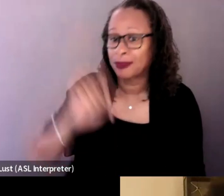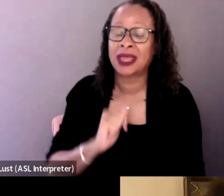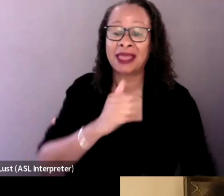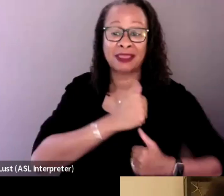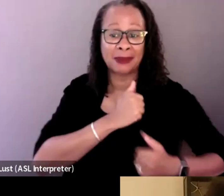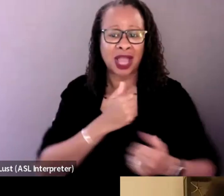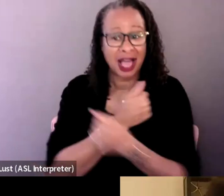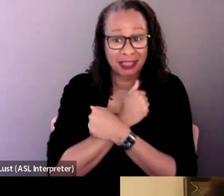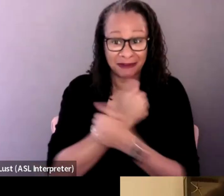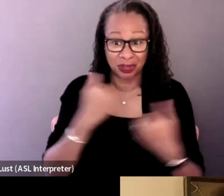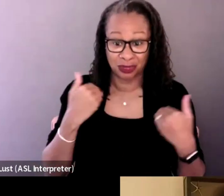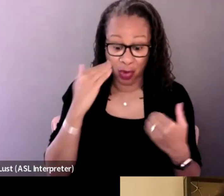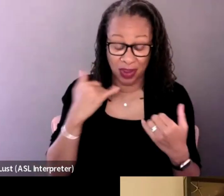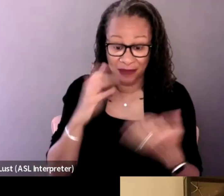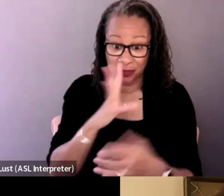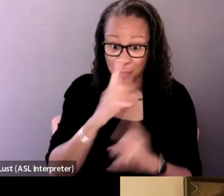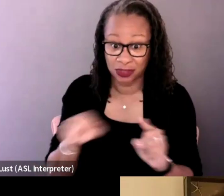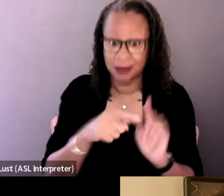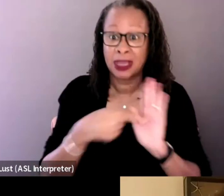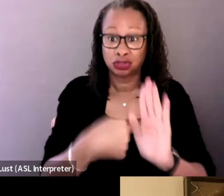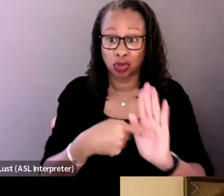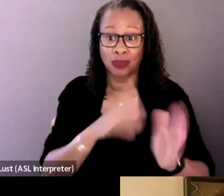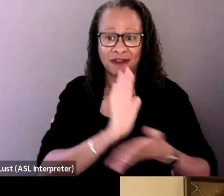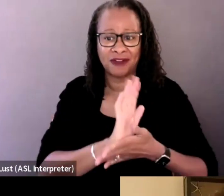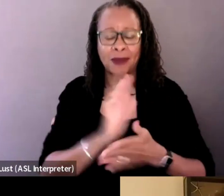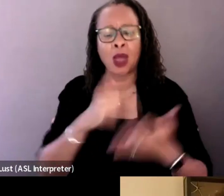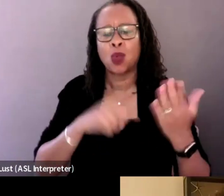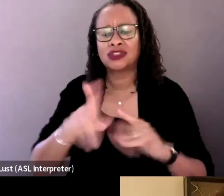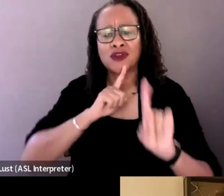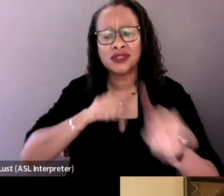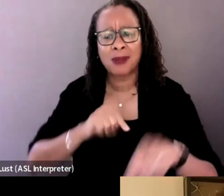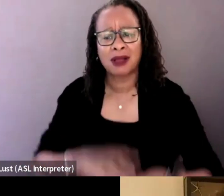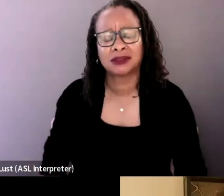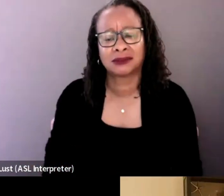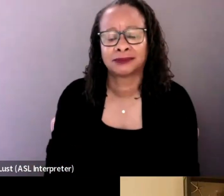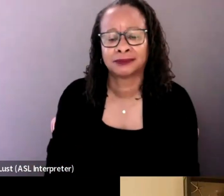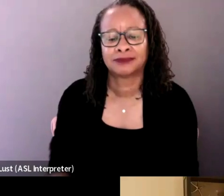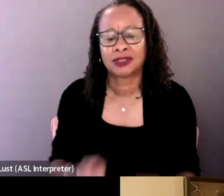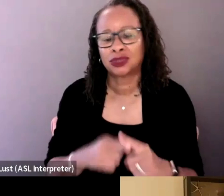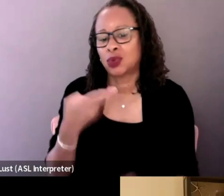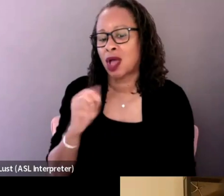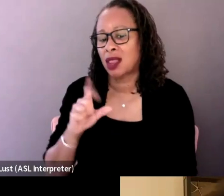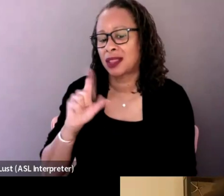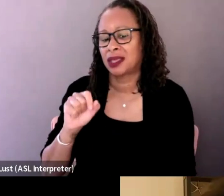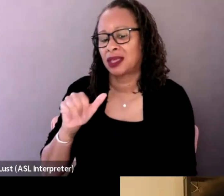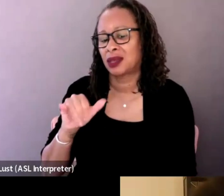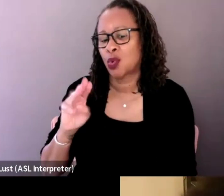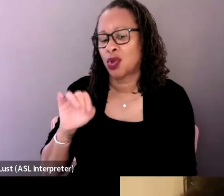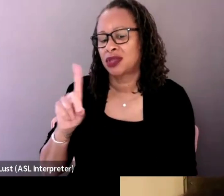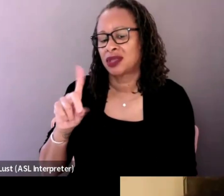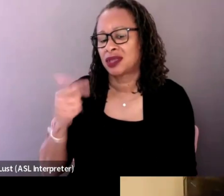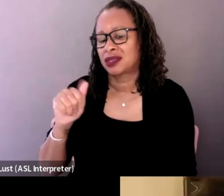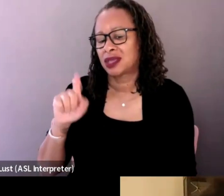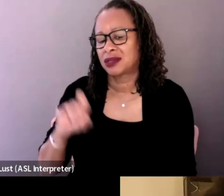would love to know if you have spoken with them and shown them the film. What is their response to Hollywoodgate? I mean,